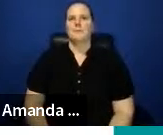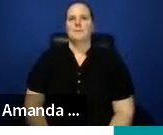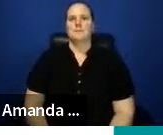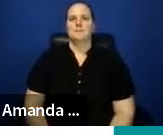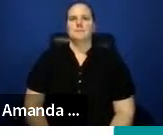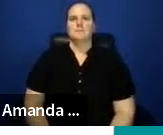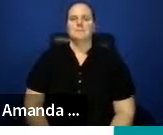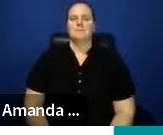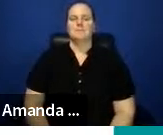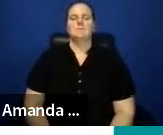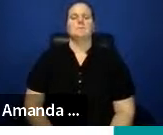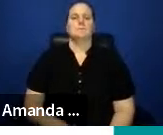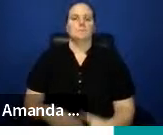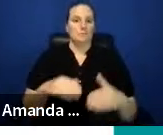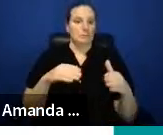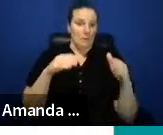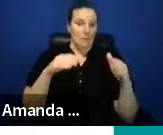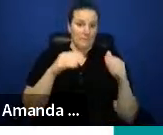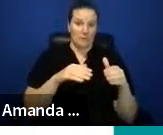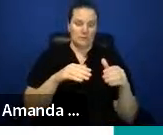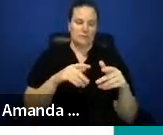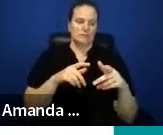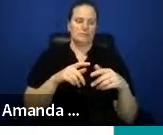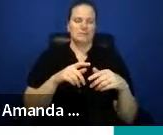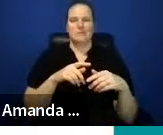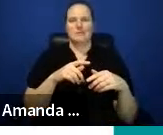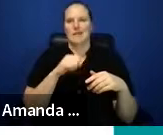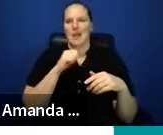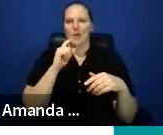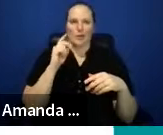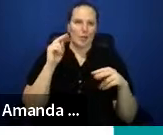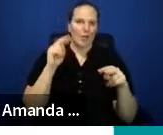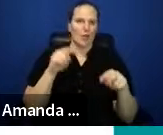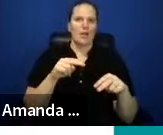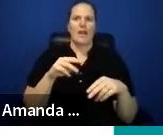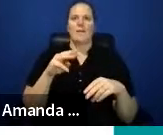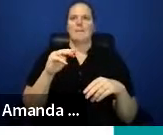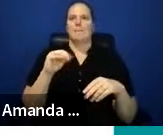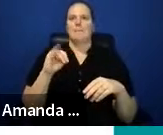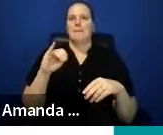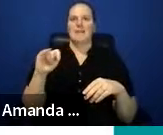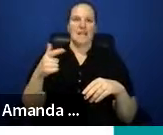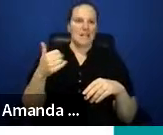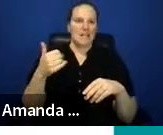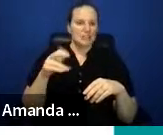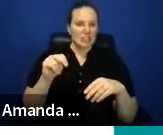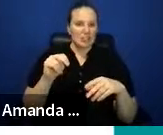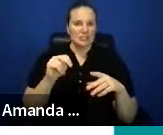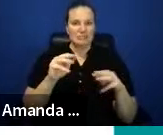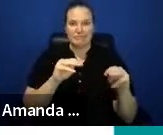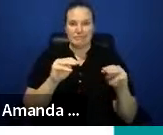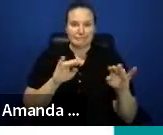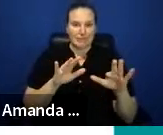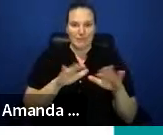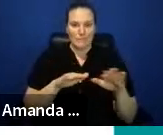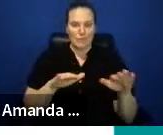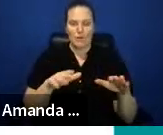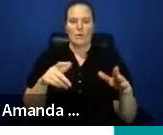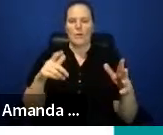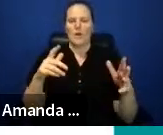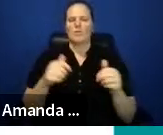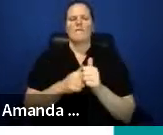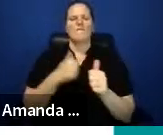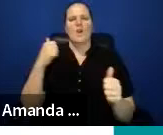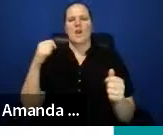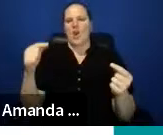that instead of just looking at mitigations in the floor, we want to see how we can maybe go beyond that and avoid harm